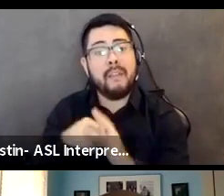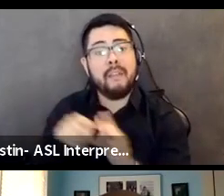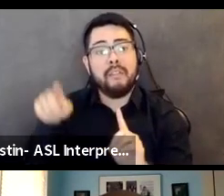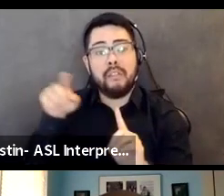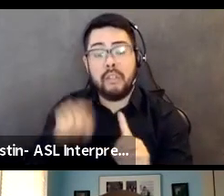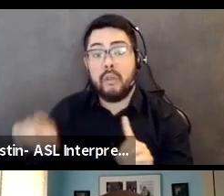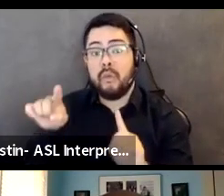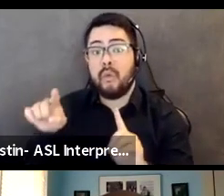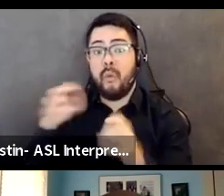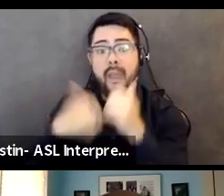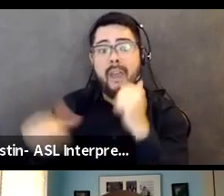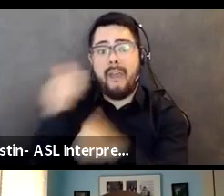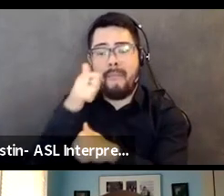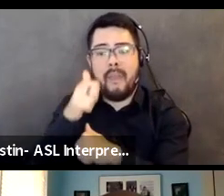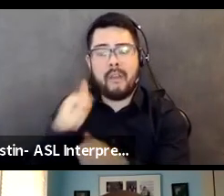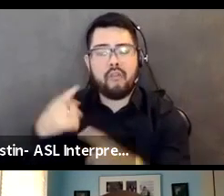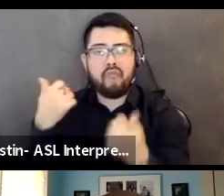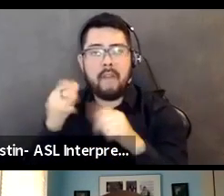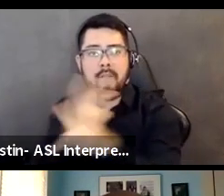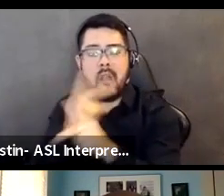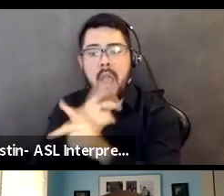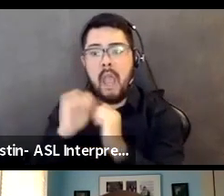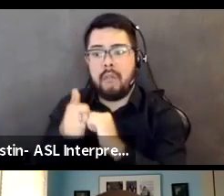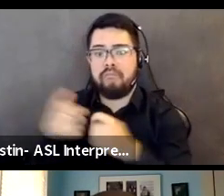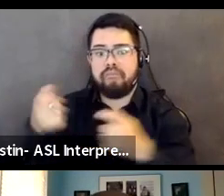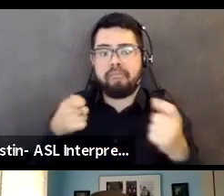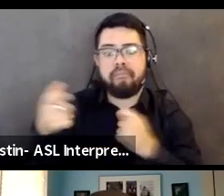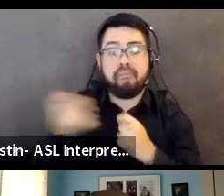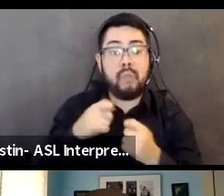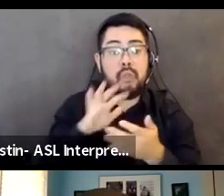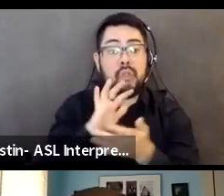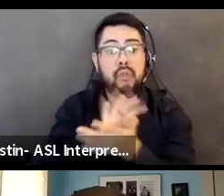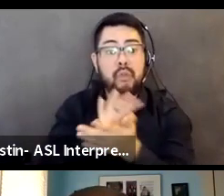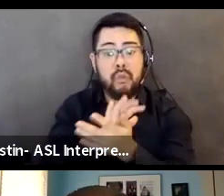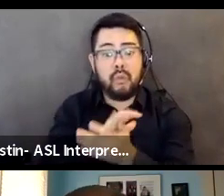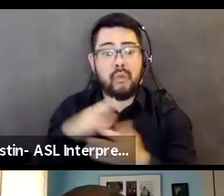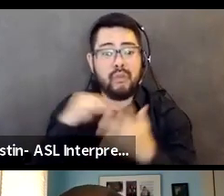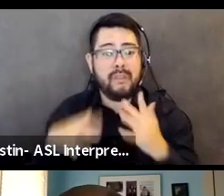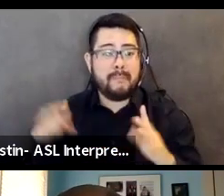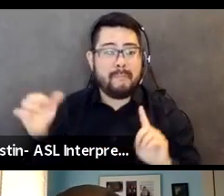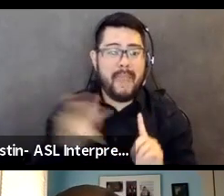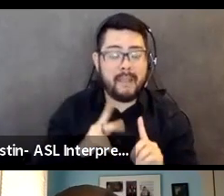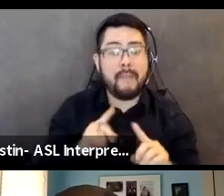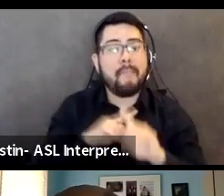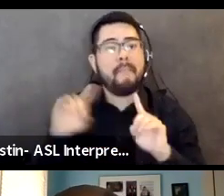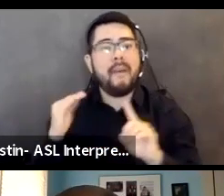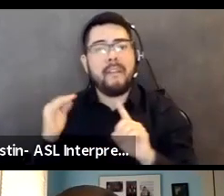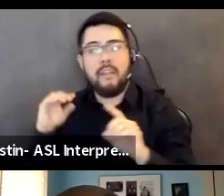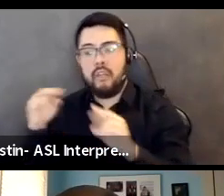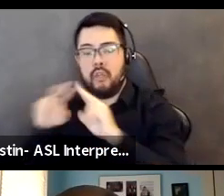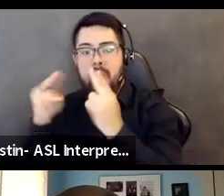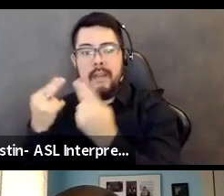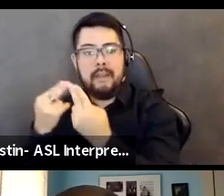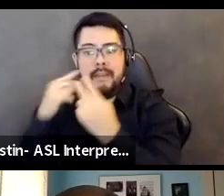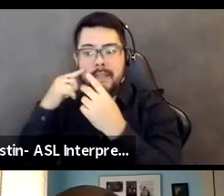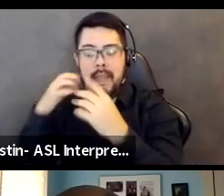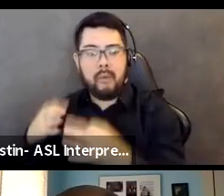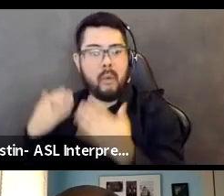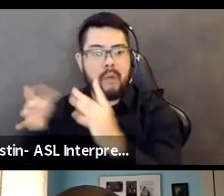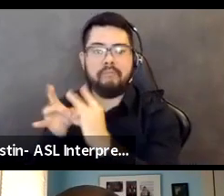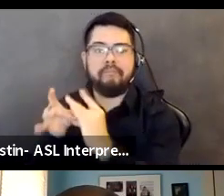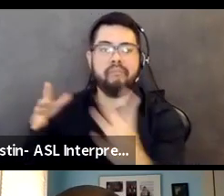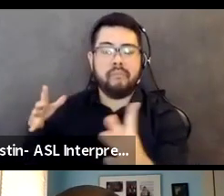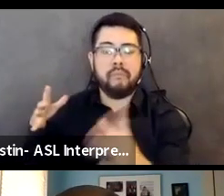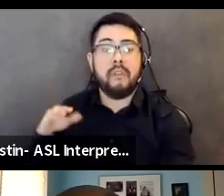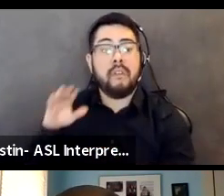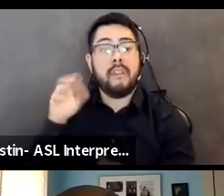necessary to bring these kids back into the classroom however the union pulled a plug on all of that the administration